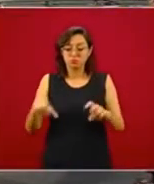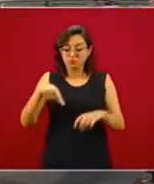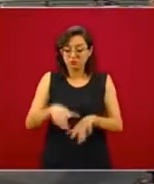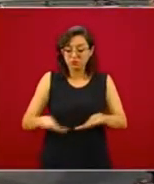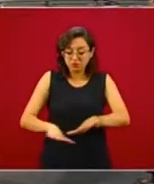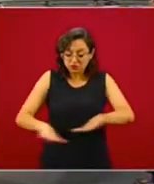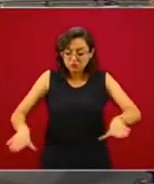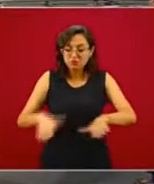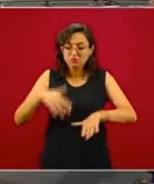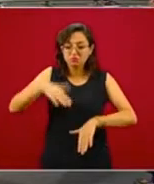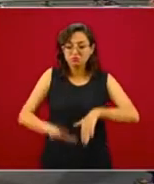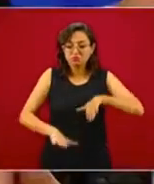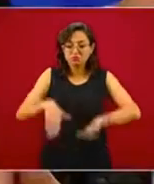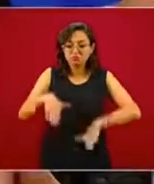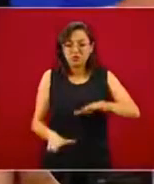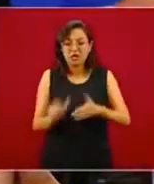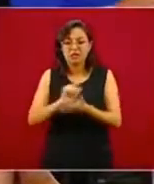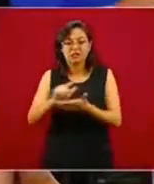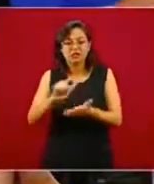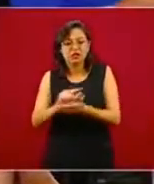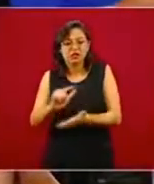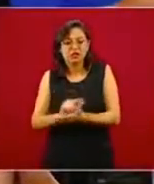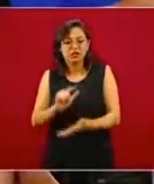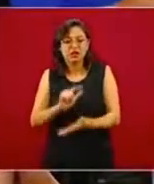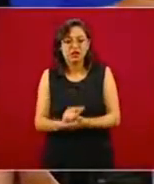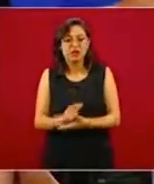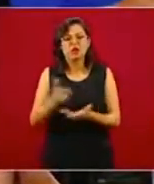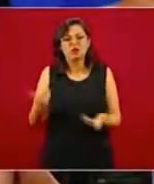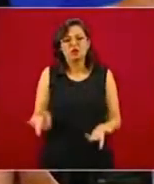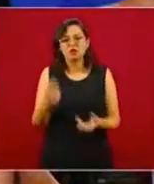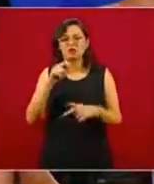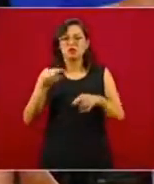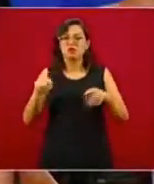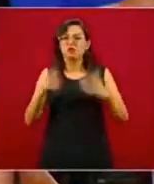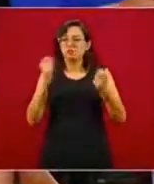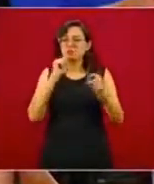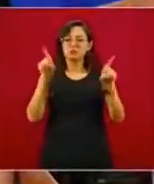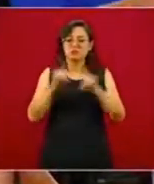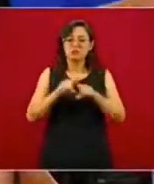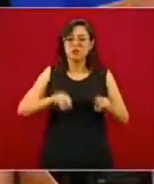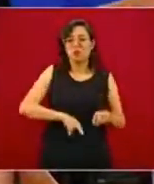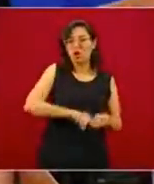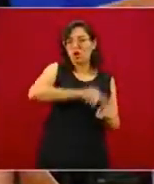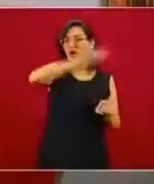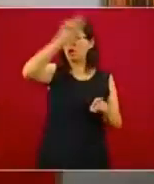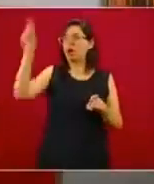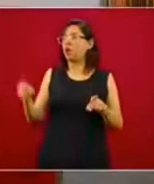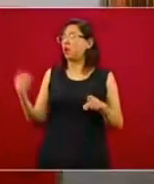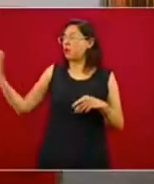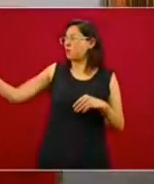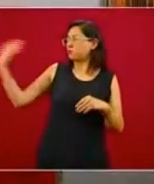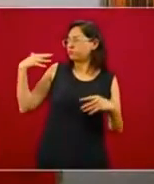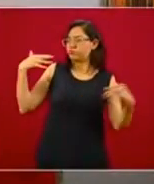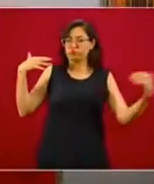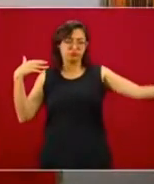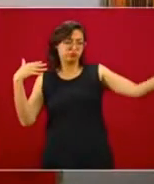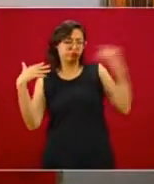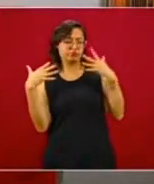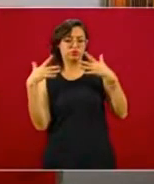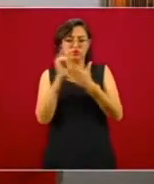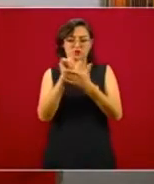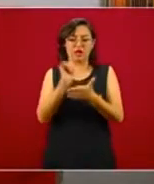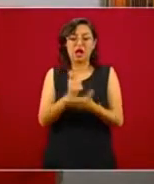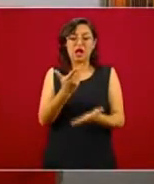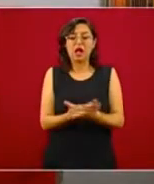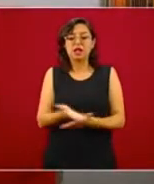us about the sanitizing mats. Is it also useful to use the sanitizing